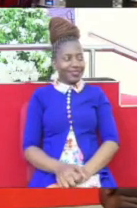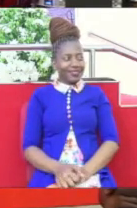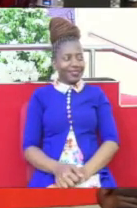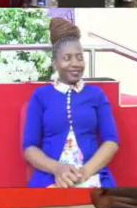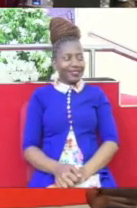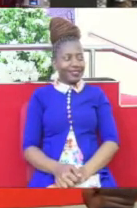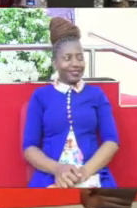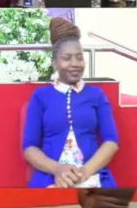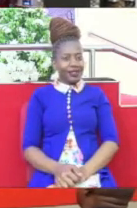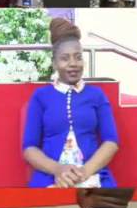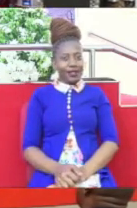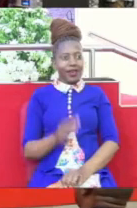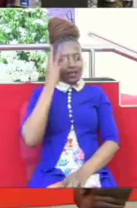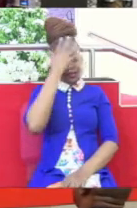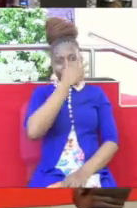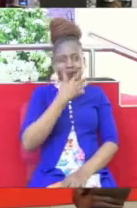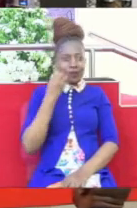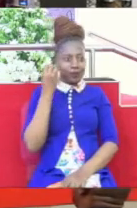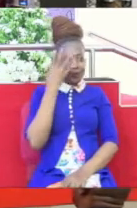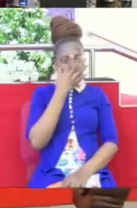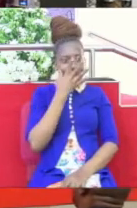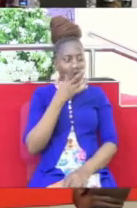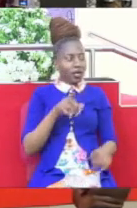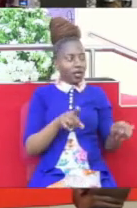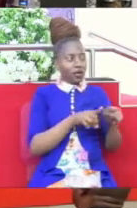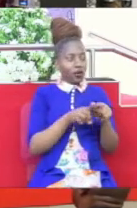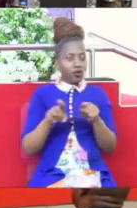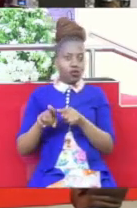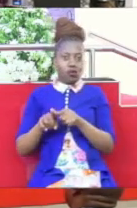she's also a Jew. Yeye pia ni Myahudi.